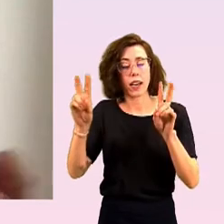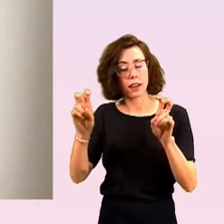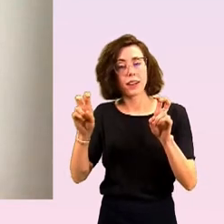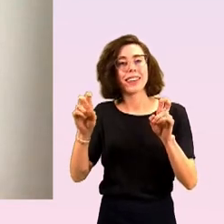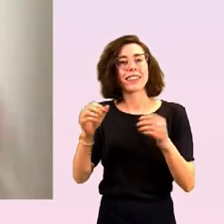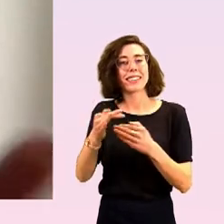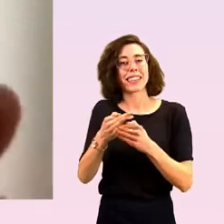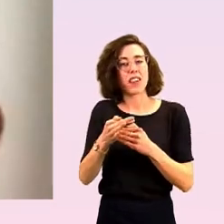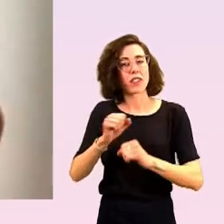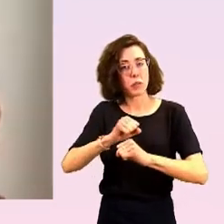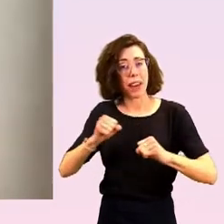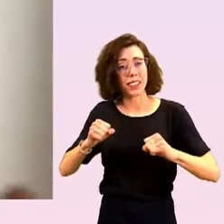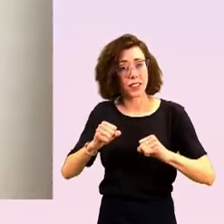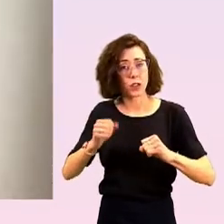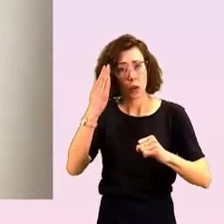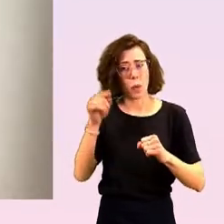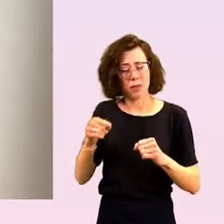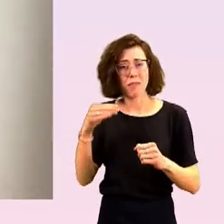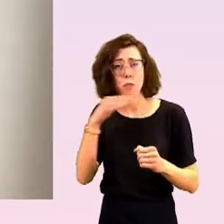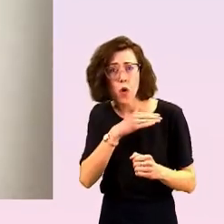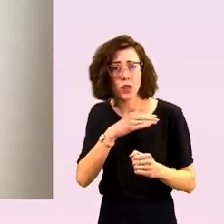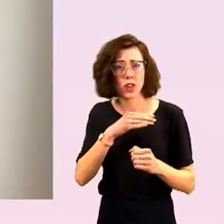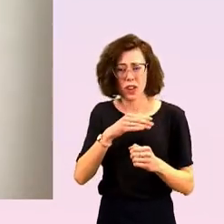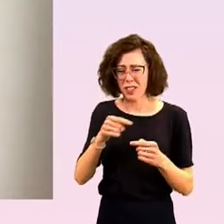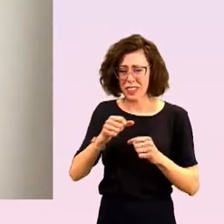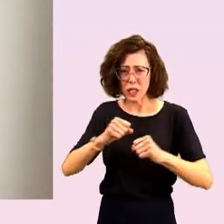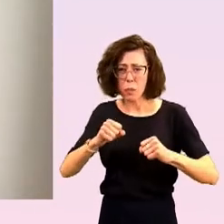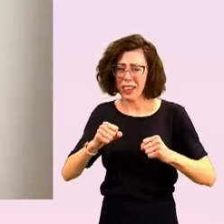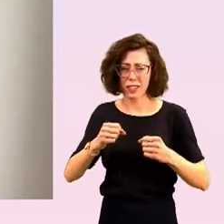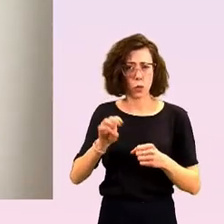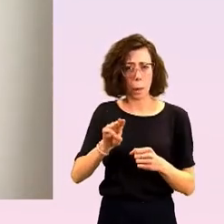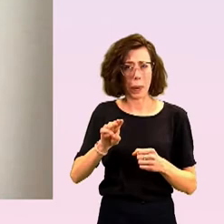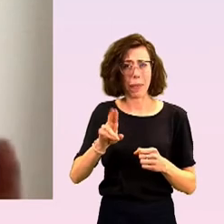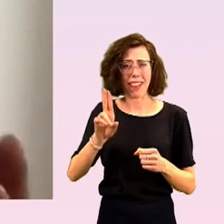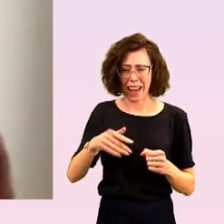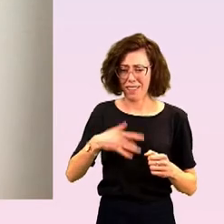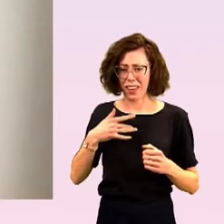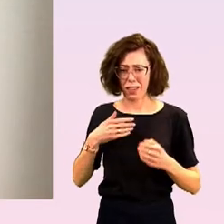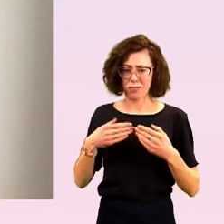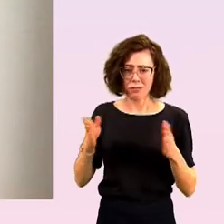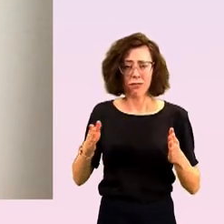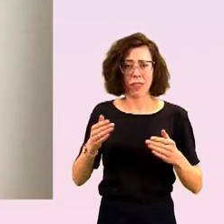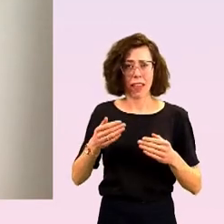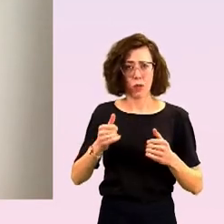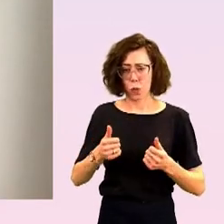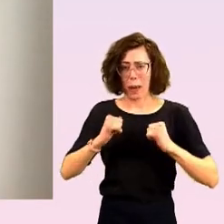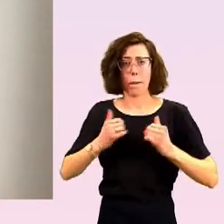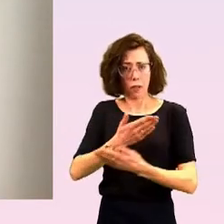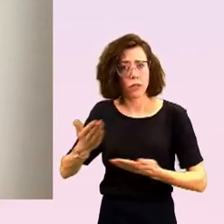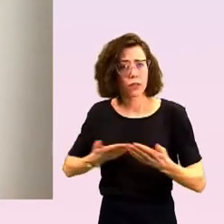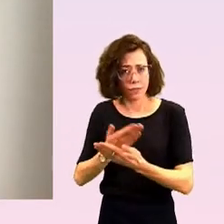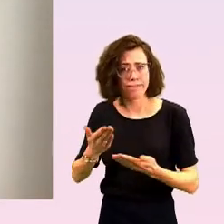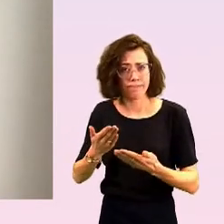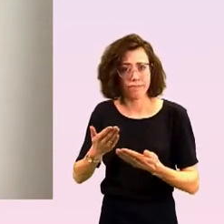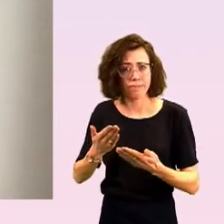spaces, places where people can actually have conversations. And I think that's what we see playing out now in terms